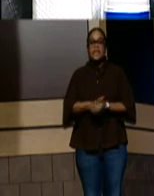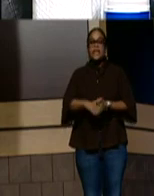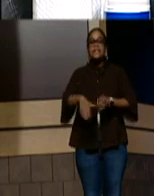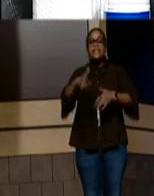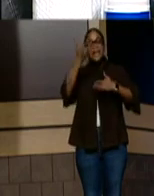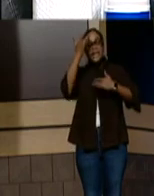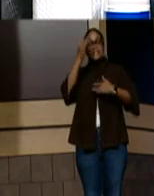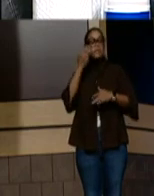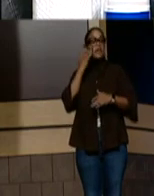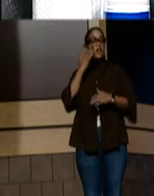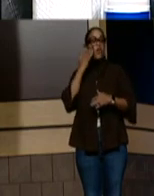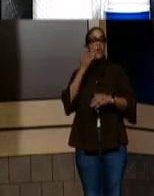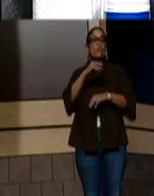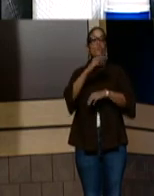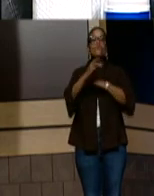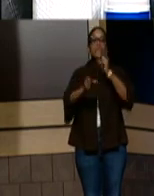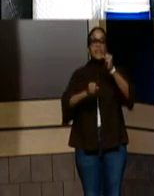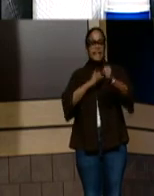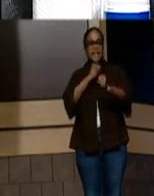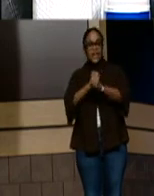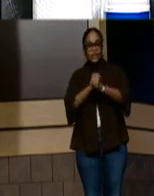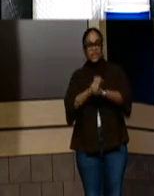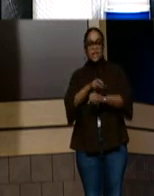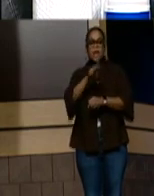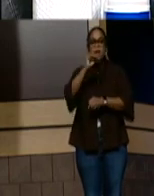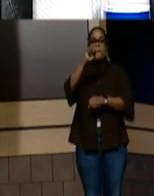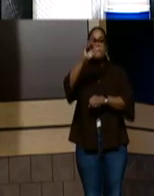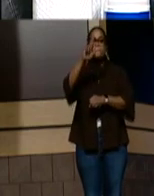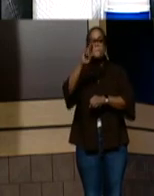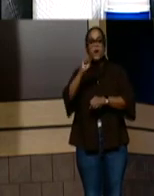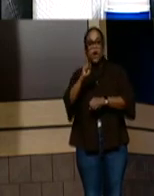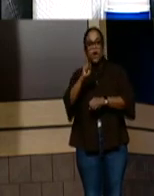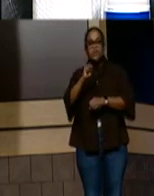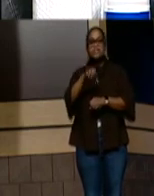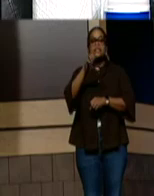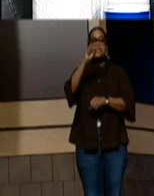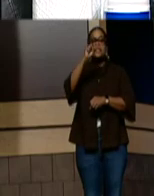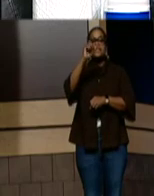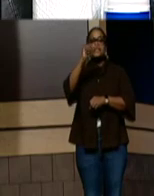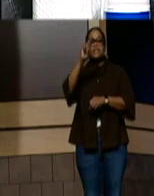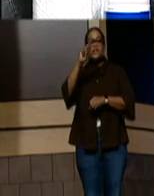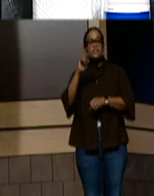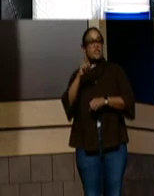years. The MARS virus, the SARS virus, all those are